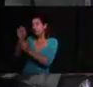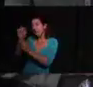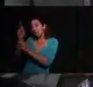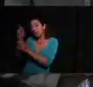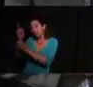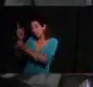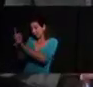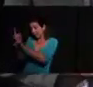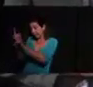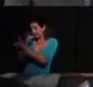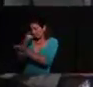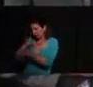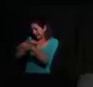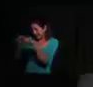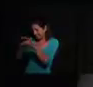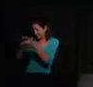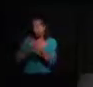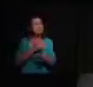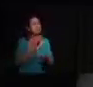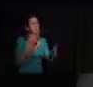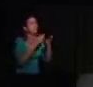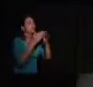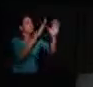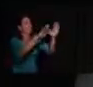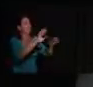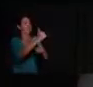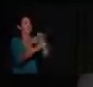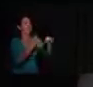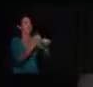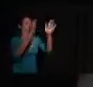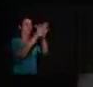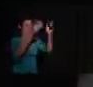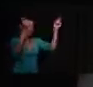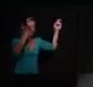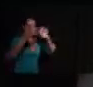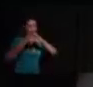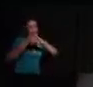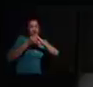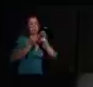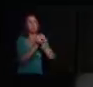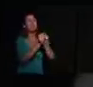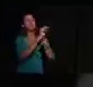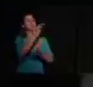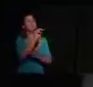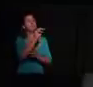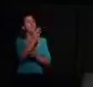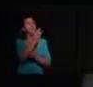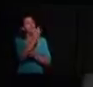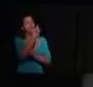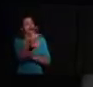how that came to be? Well, it's great to be celebrating 10 years of a partnership with Make a Change Canada, and before that,